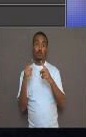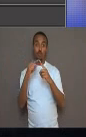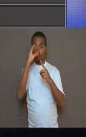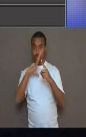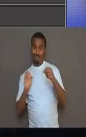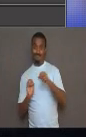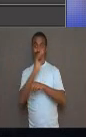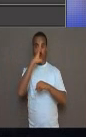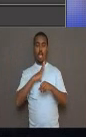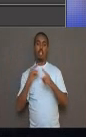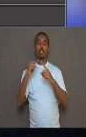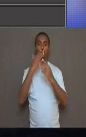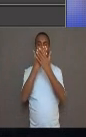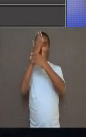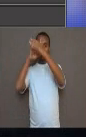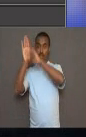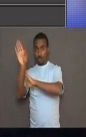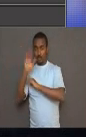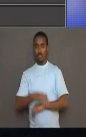man into space.